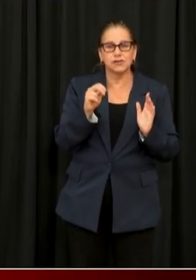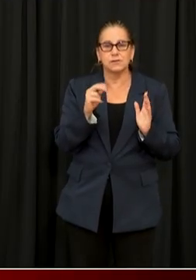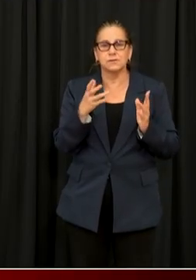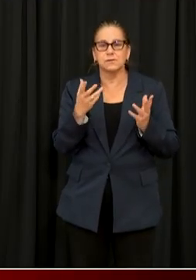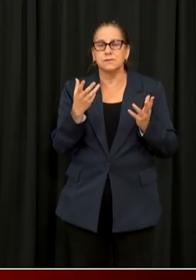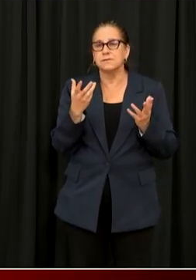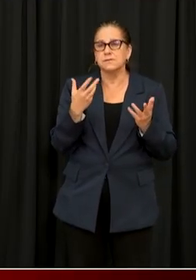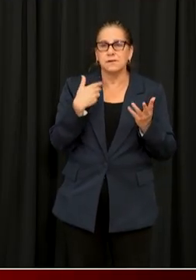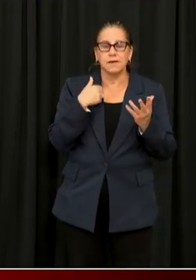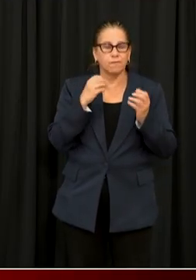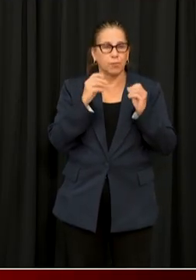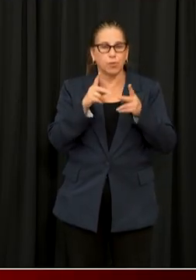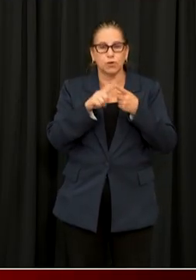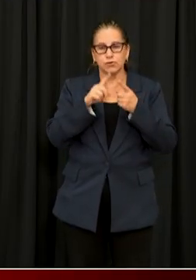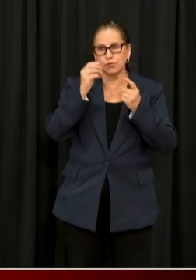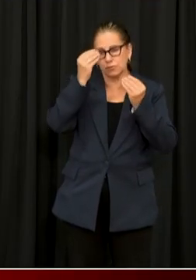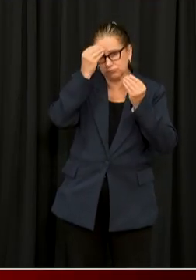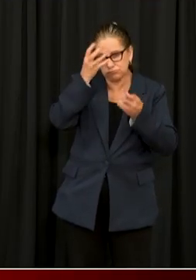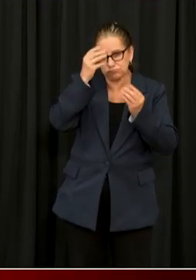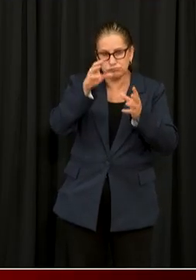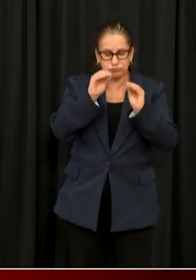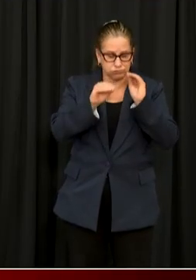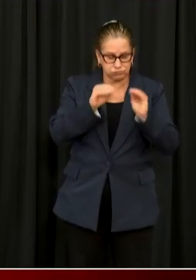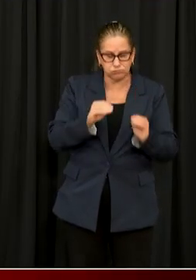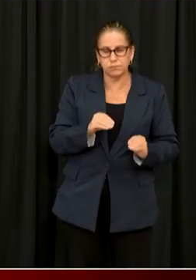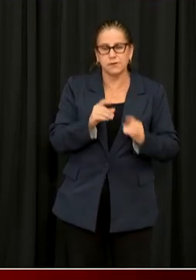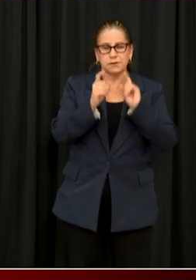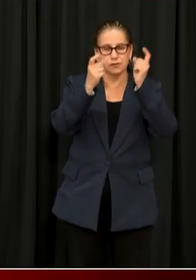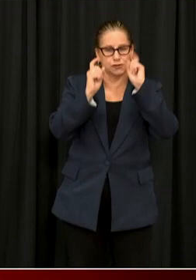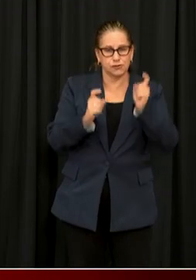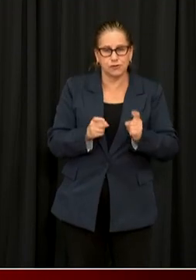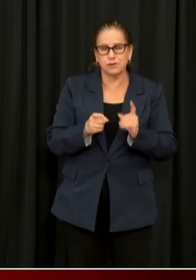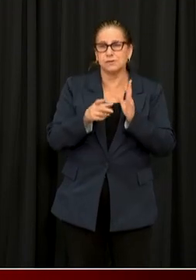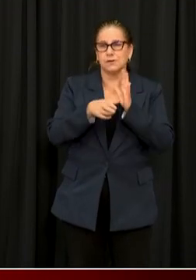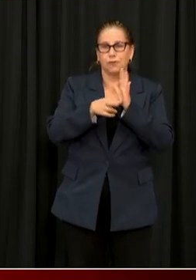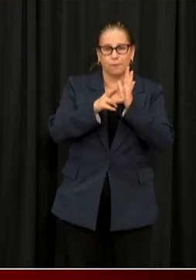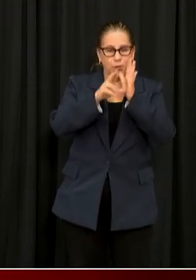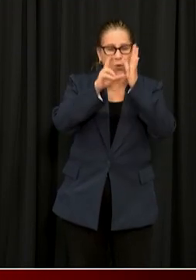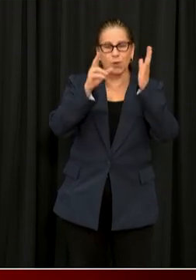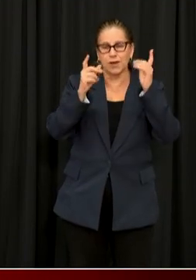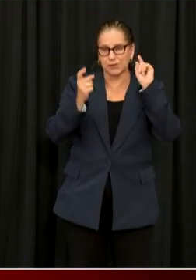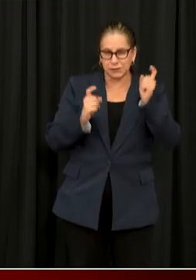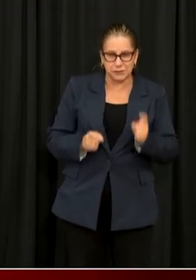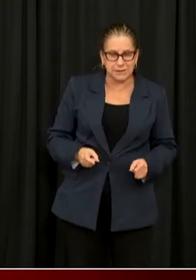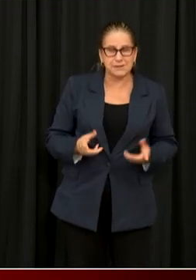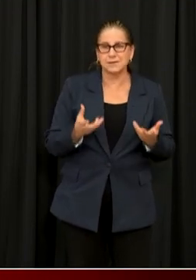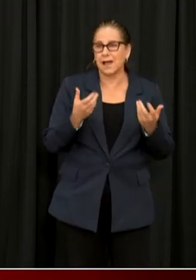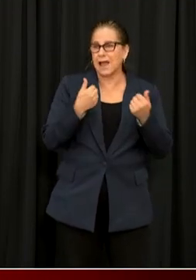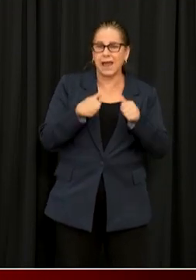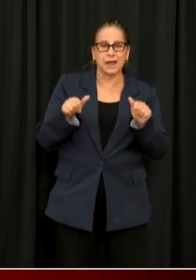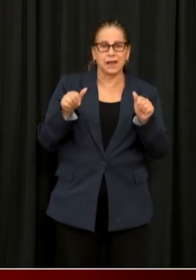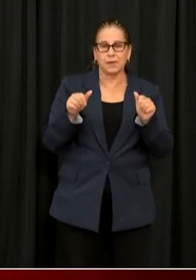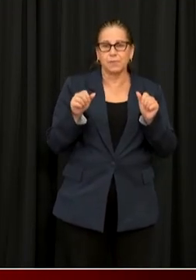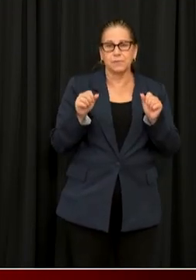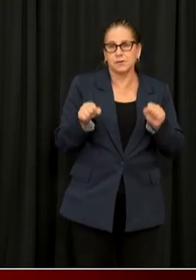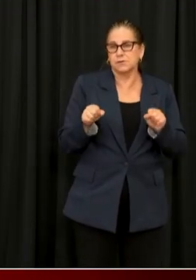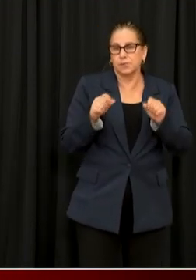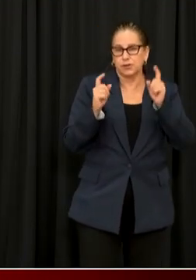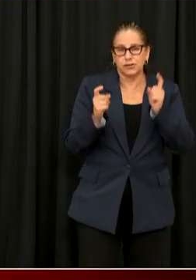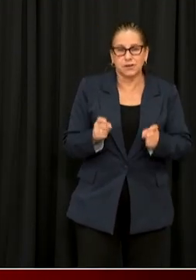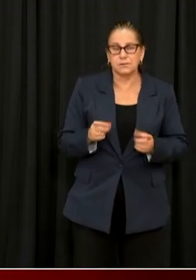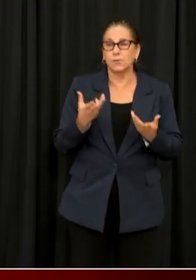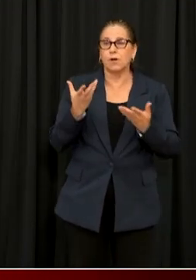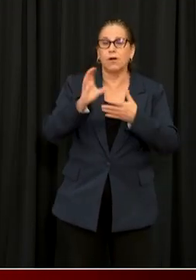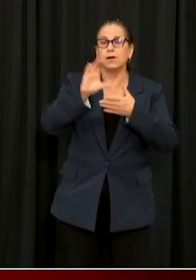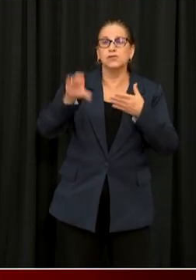could review and anticipate any consequences, some unintended consequences, and also that the public have